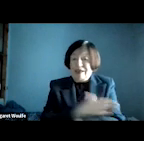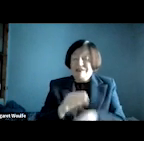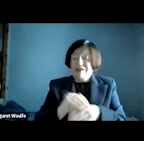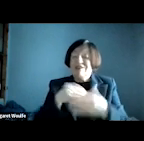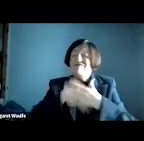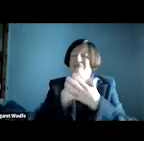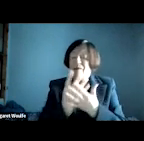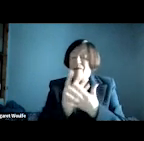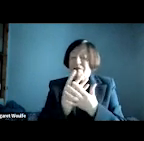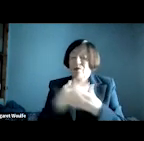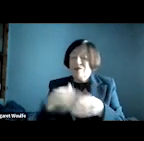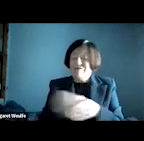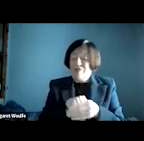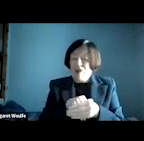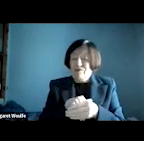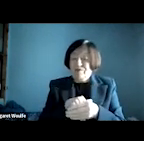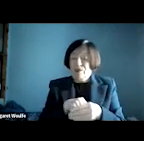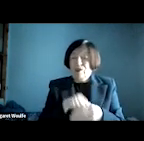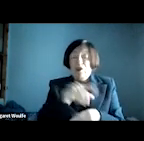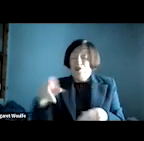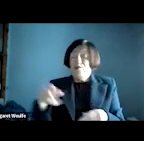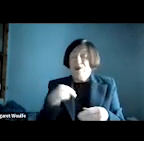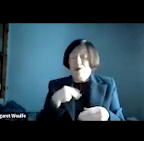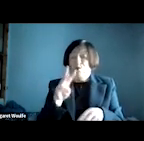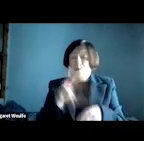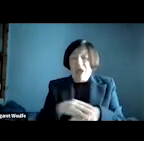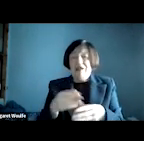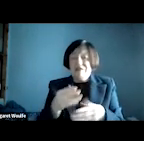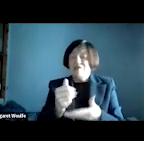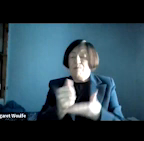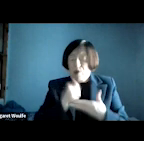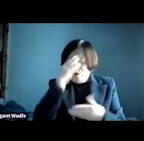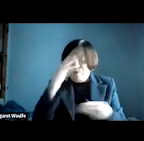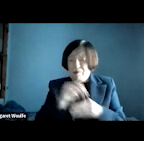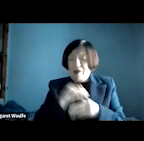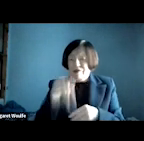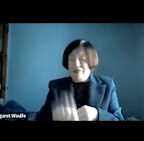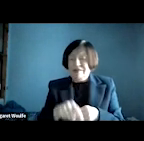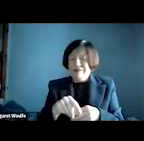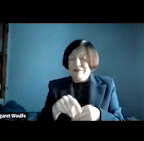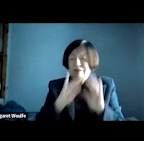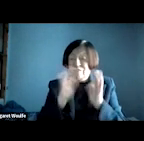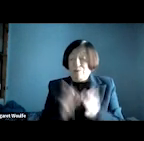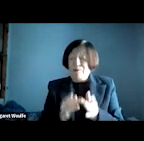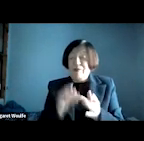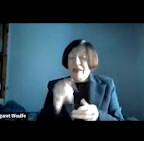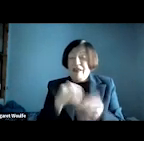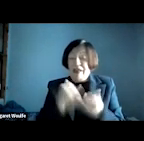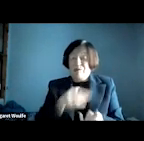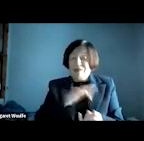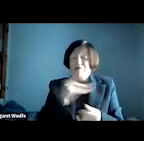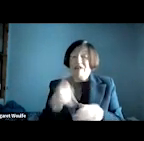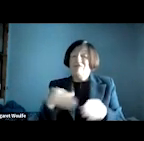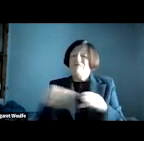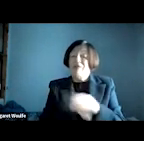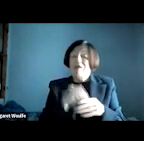the content. You'll be very well supported. I know there's people on this call that have been, like myself, been involved